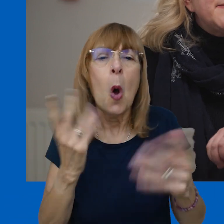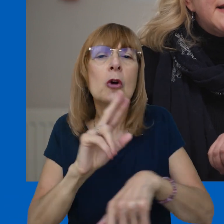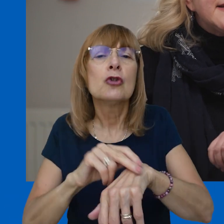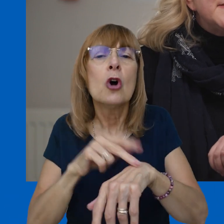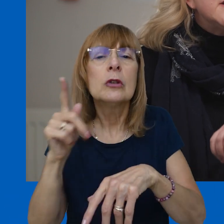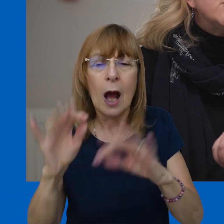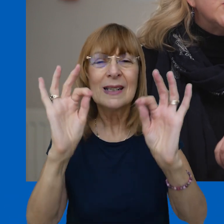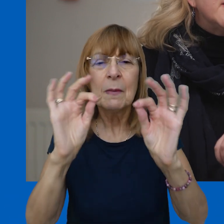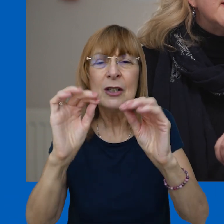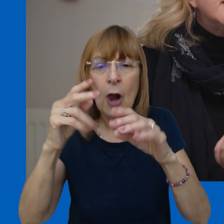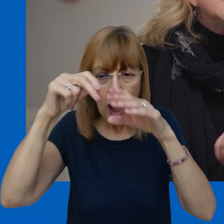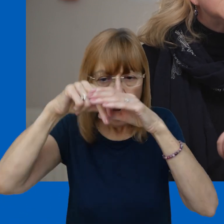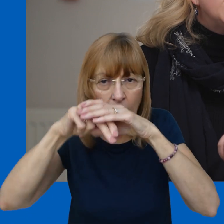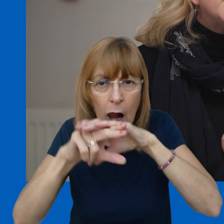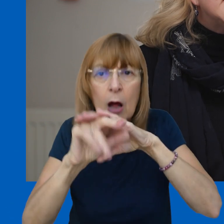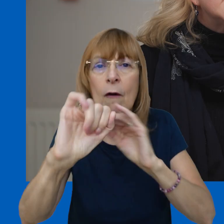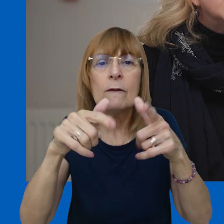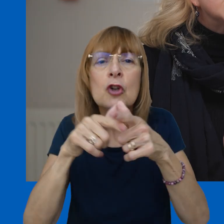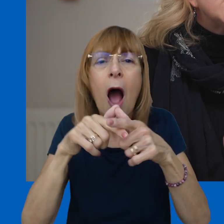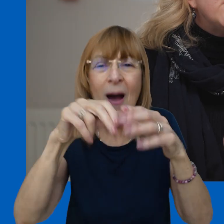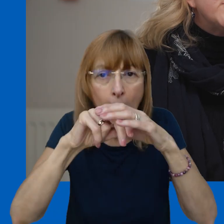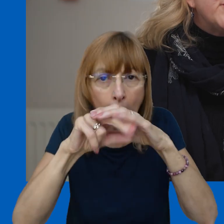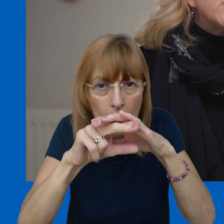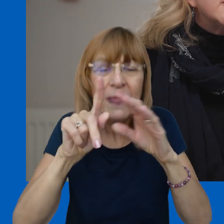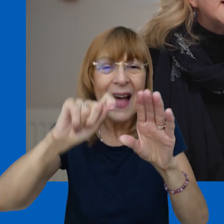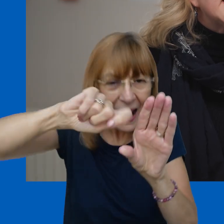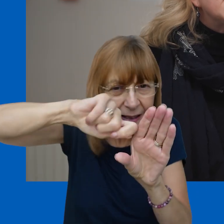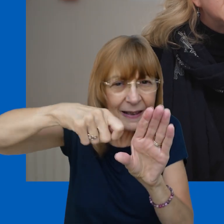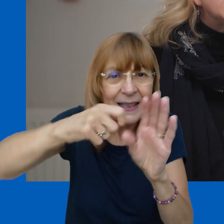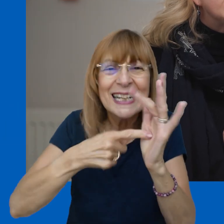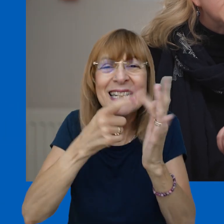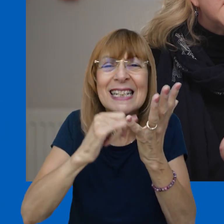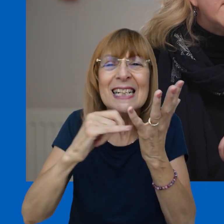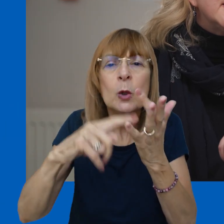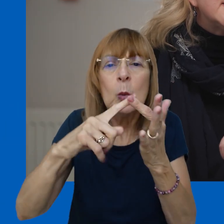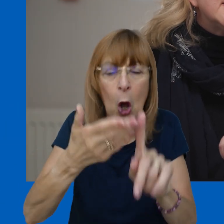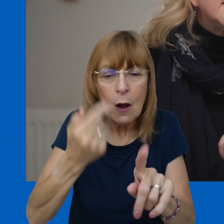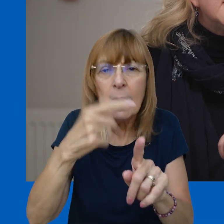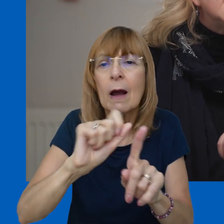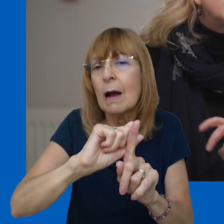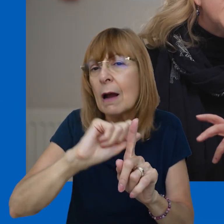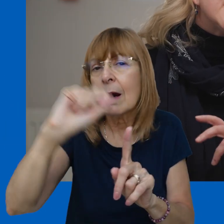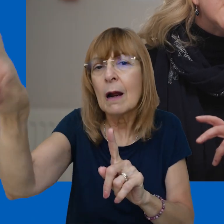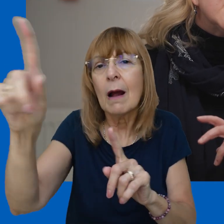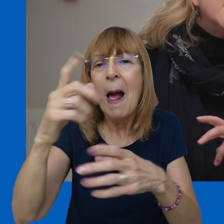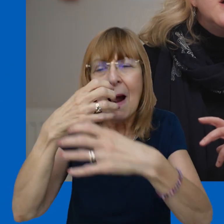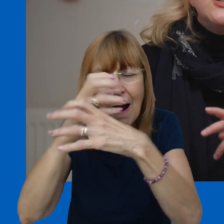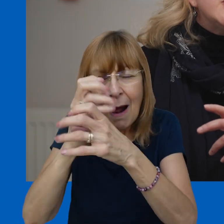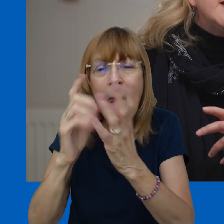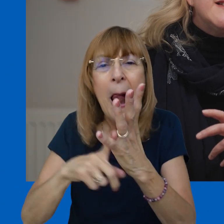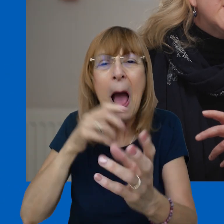insert a speculum into your vagina to open it and use a soft brush to collect some tissue from your cervix. It's a quick